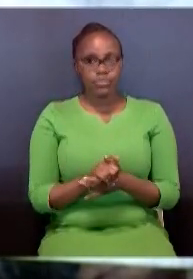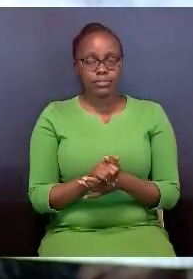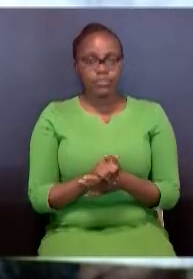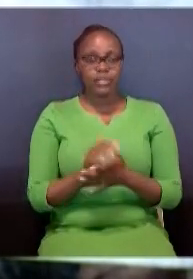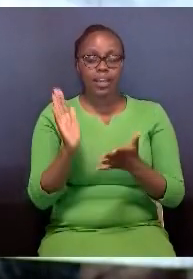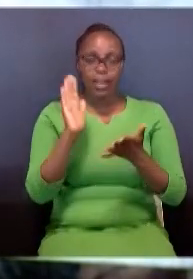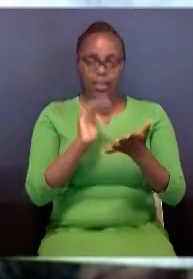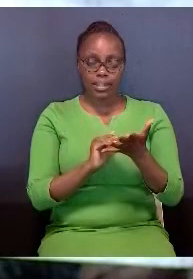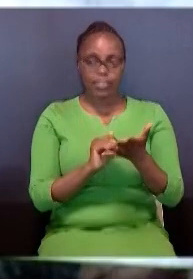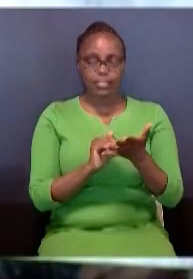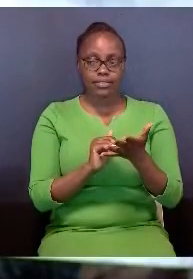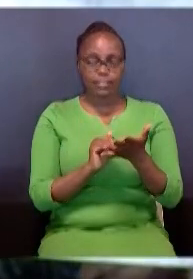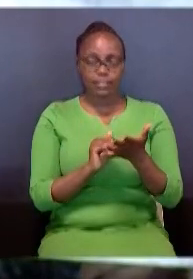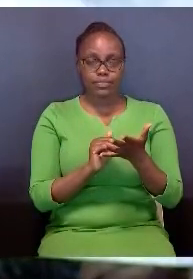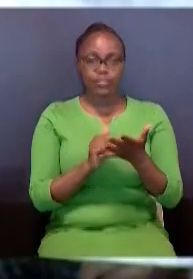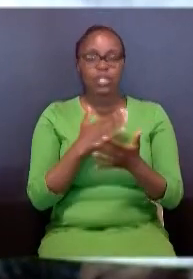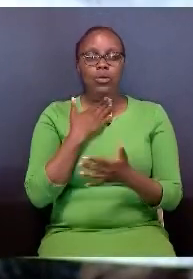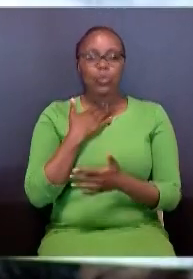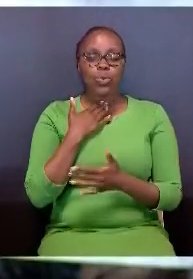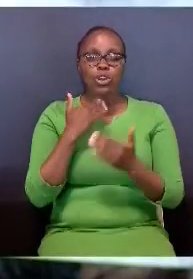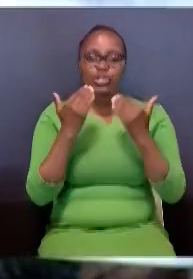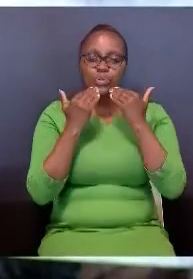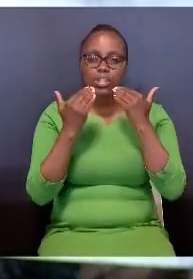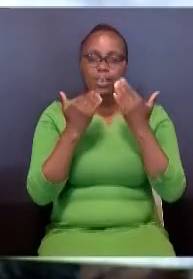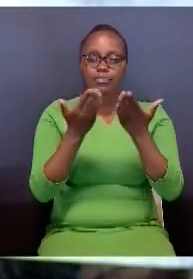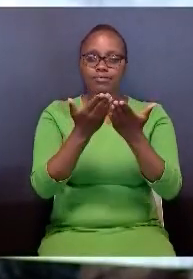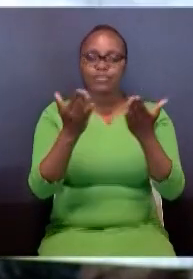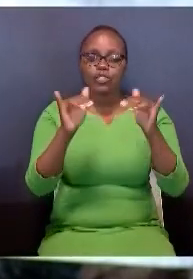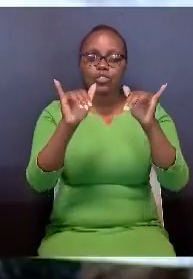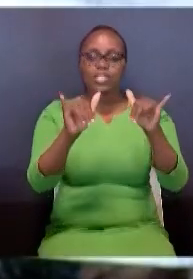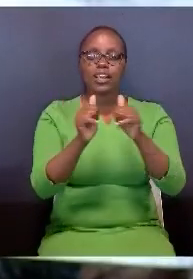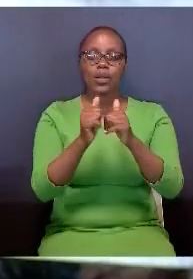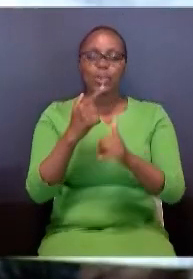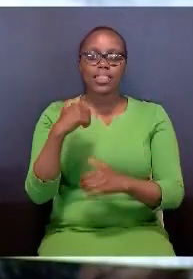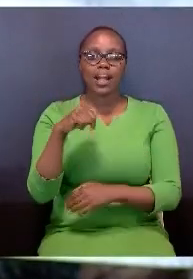Once again, I want to thank you for being with us.